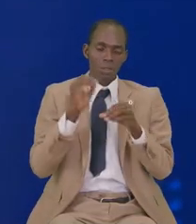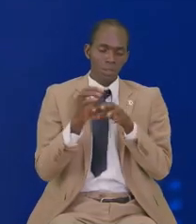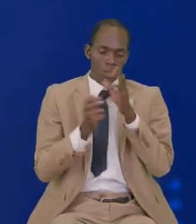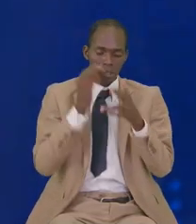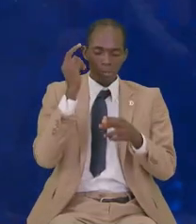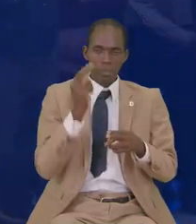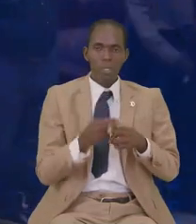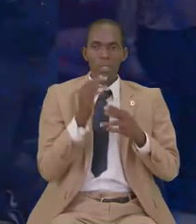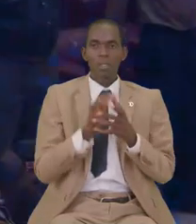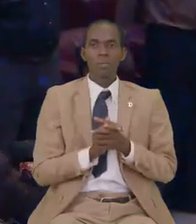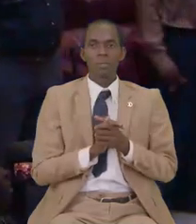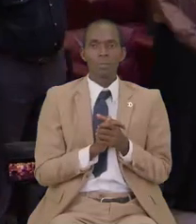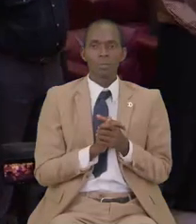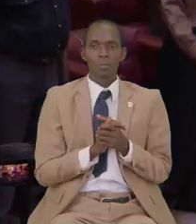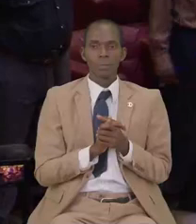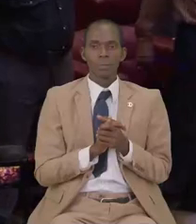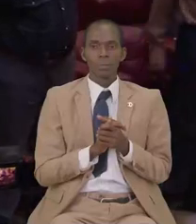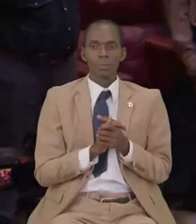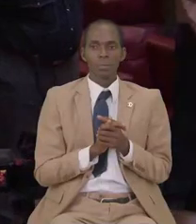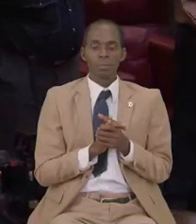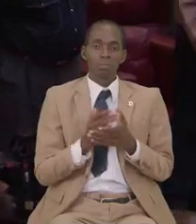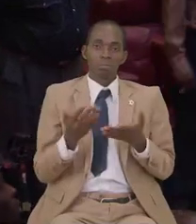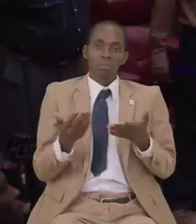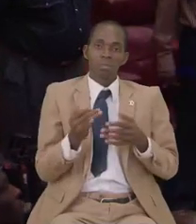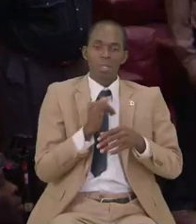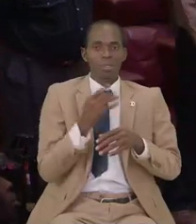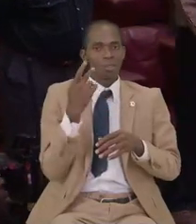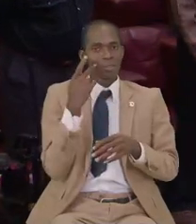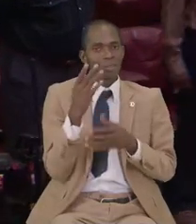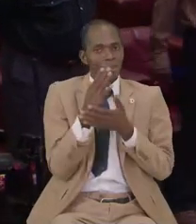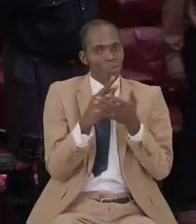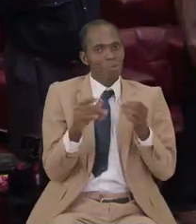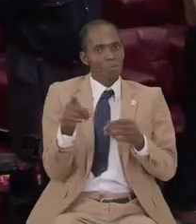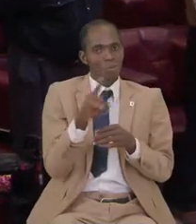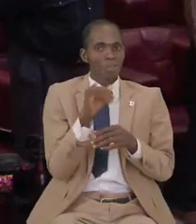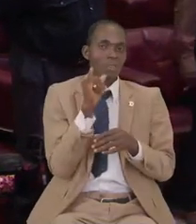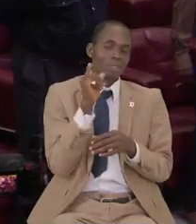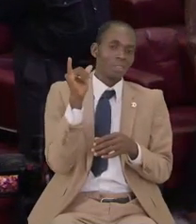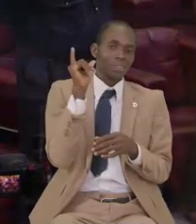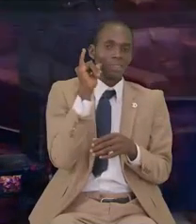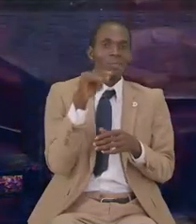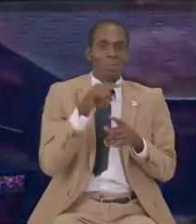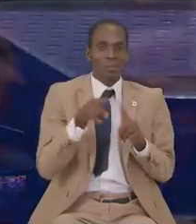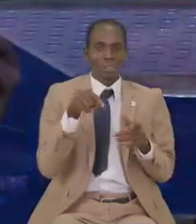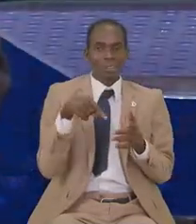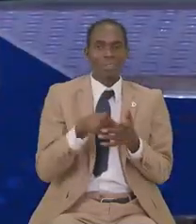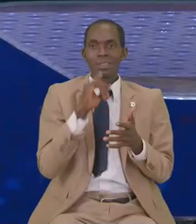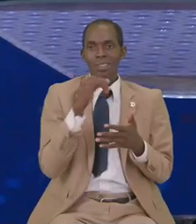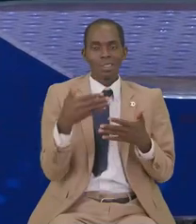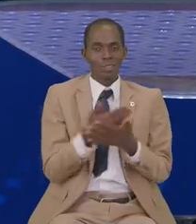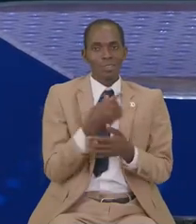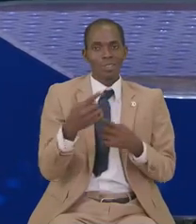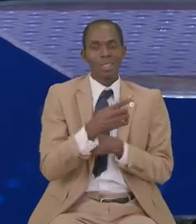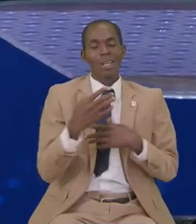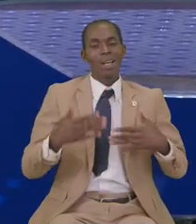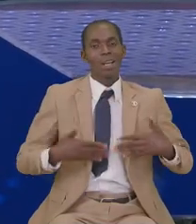Jesus' name. Even though I saw some of you yesterday, but this is a new day. Happy New